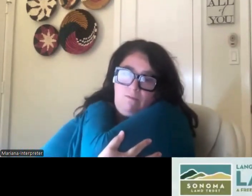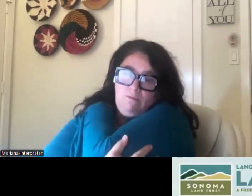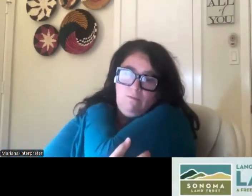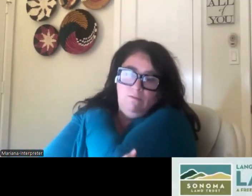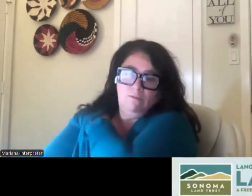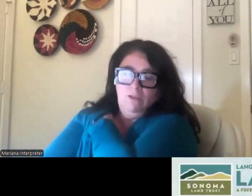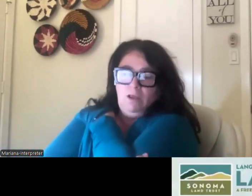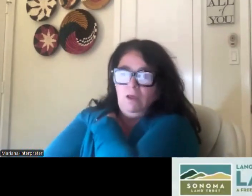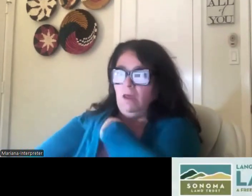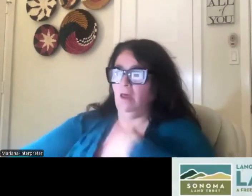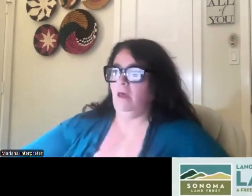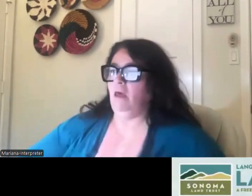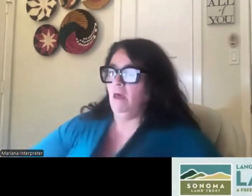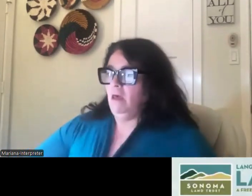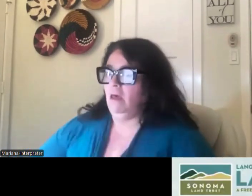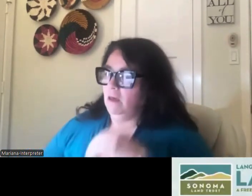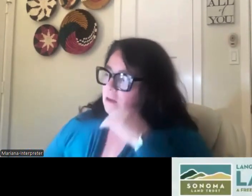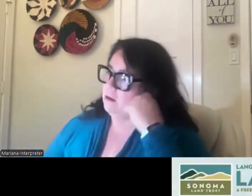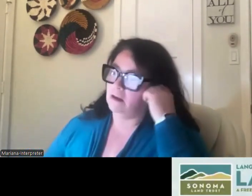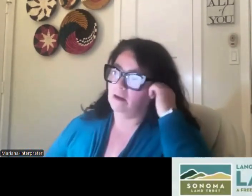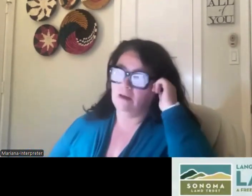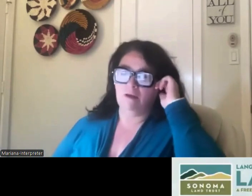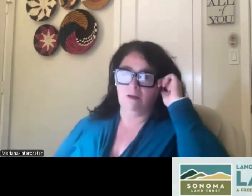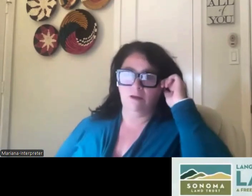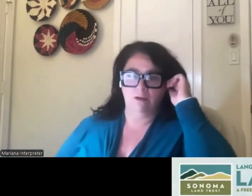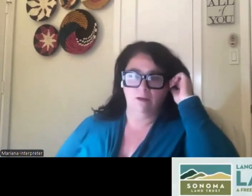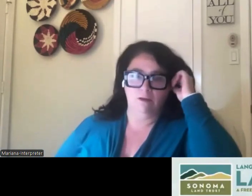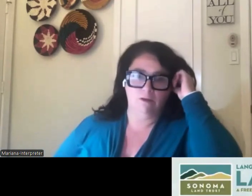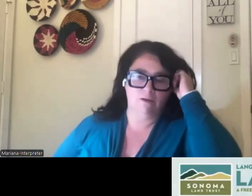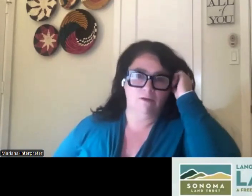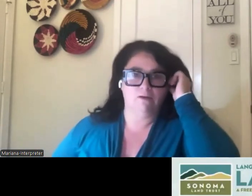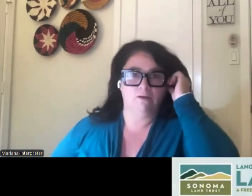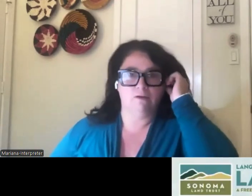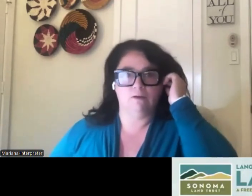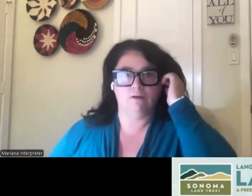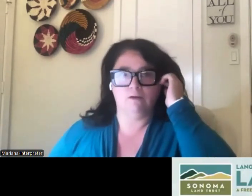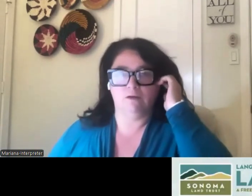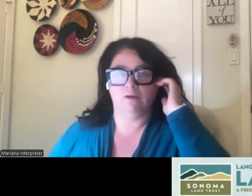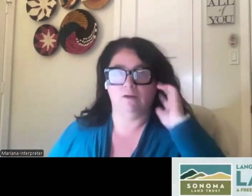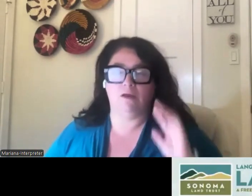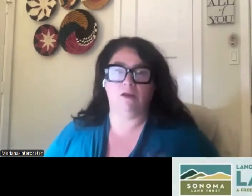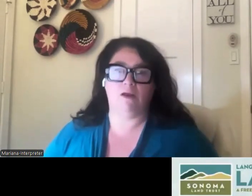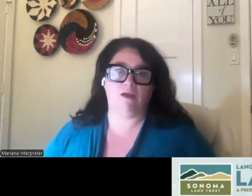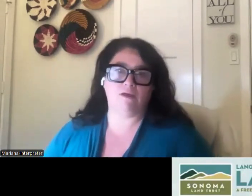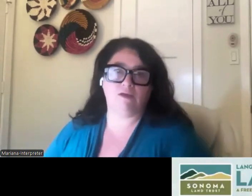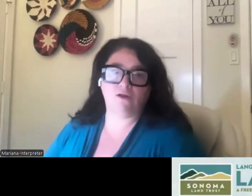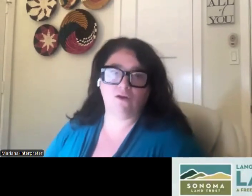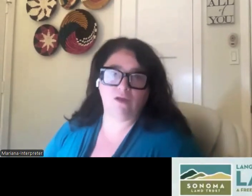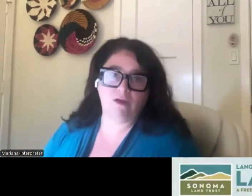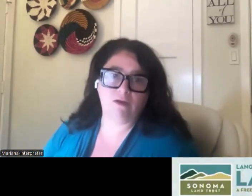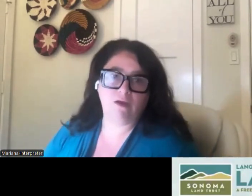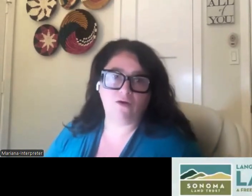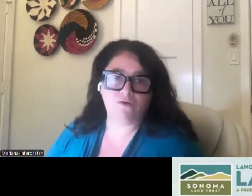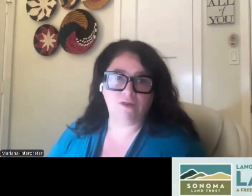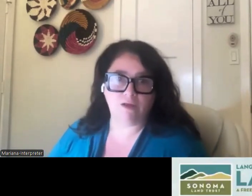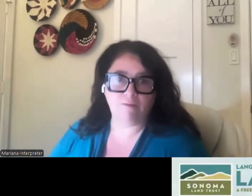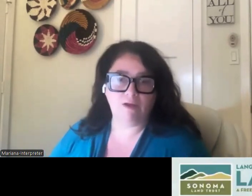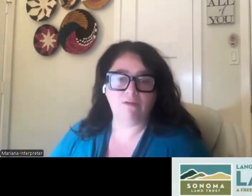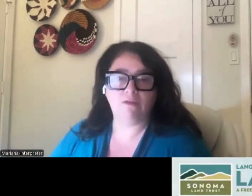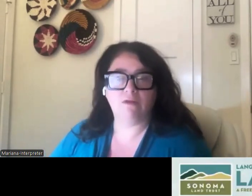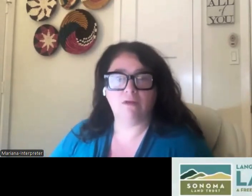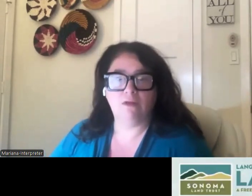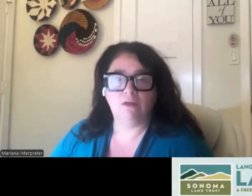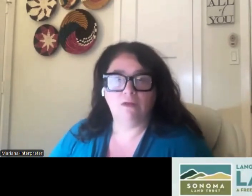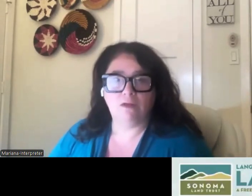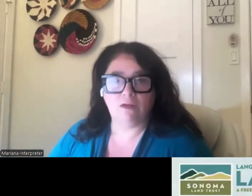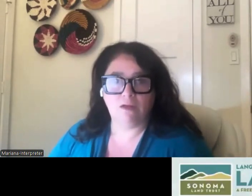the vegetation succession, the ecosystem succession that we are predicting for